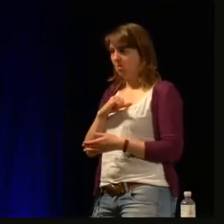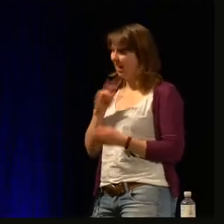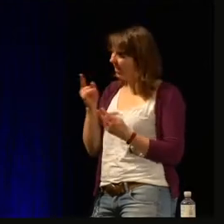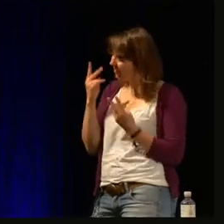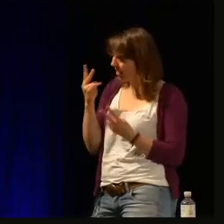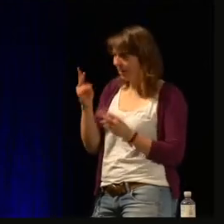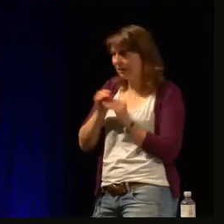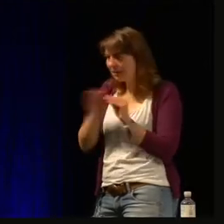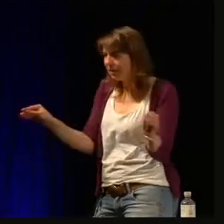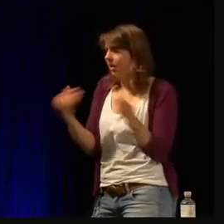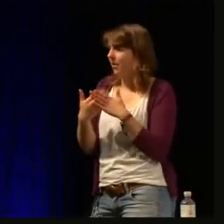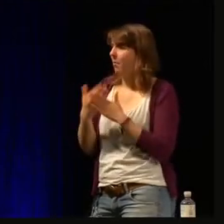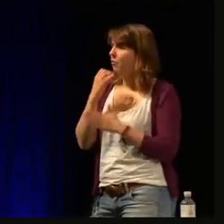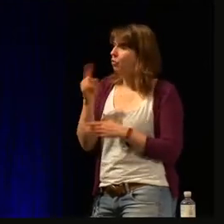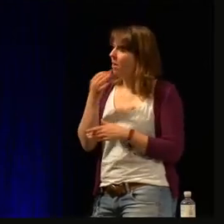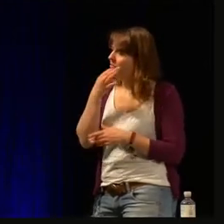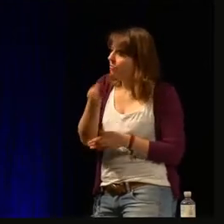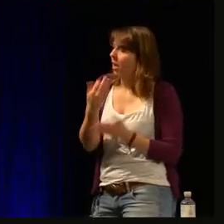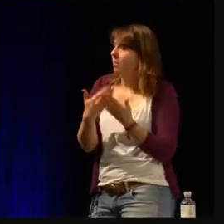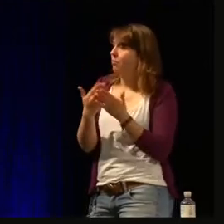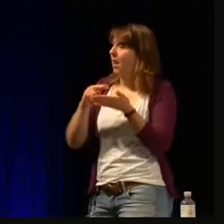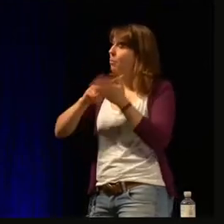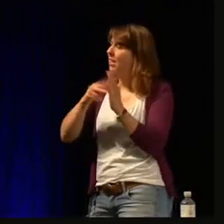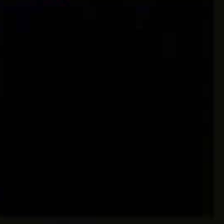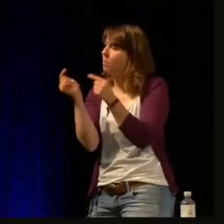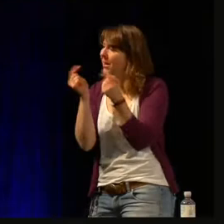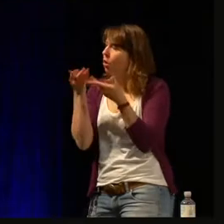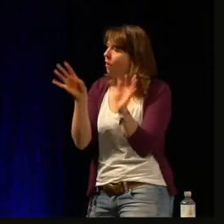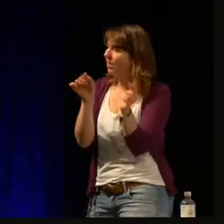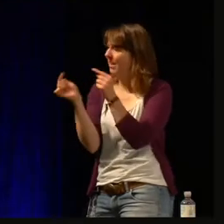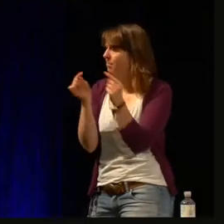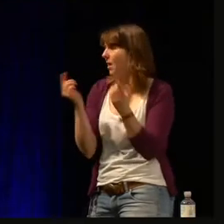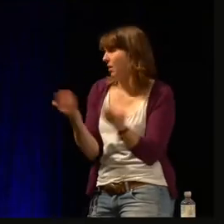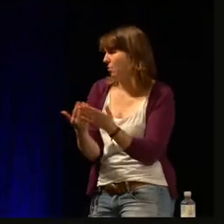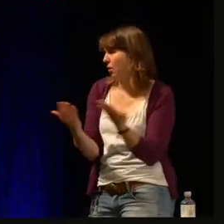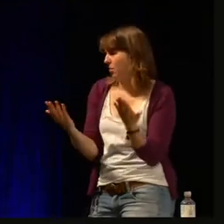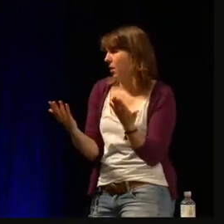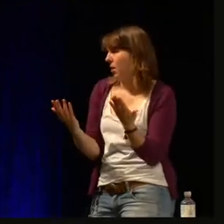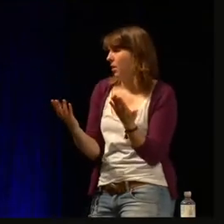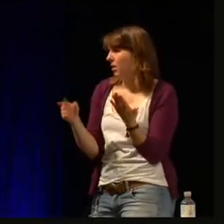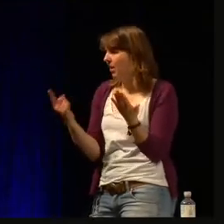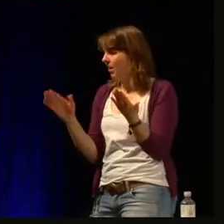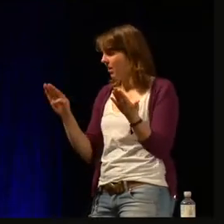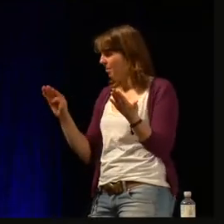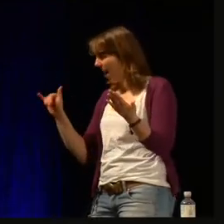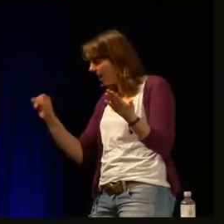machine learning in that context. And in this context, with regard to political